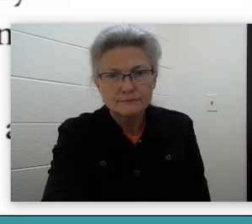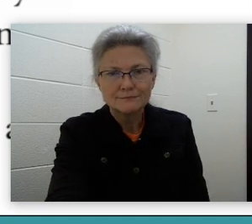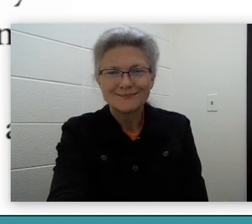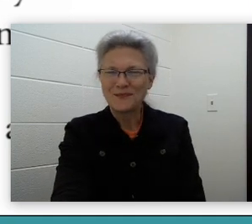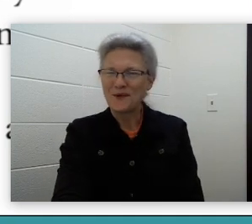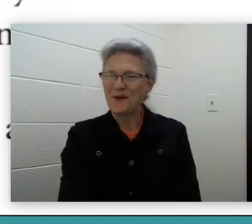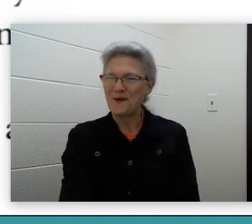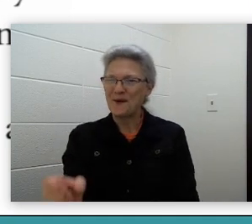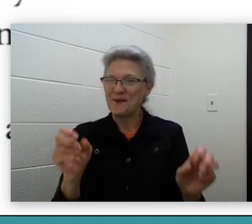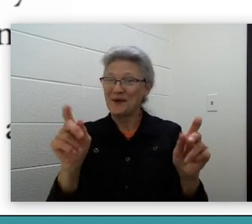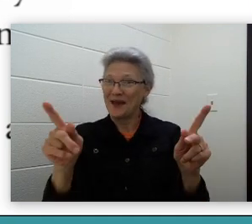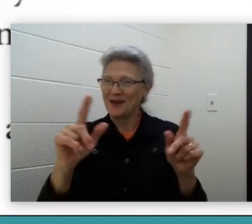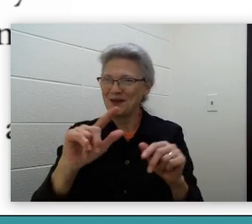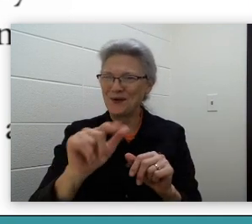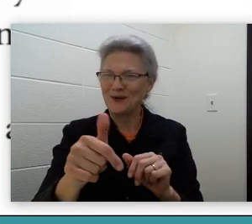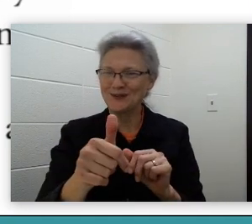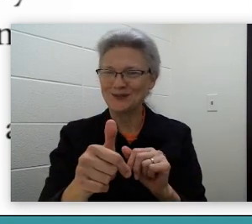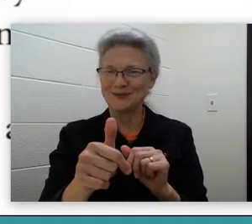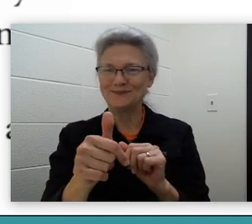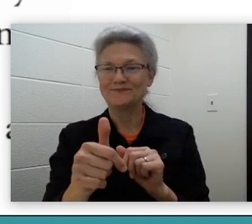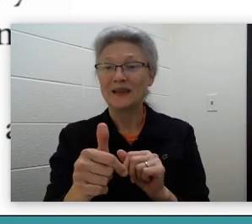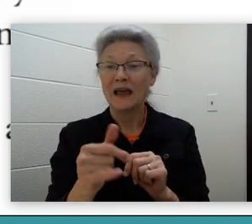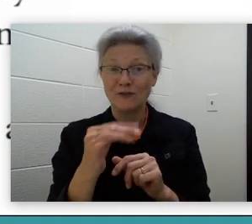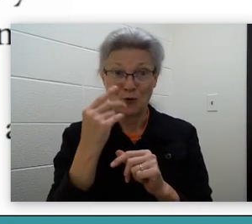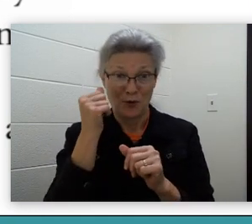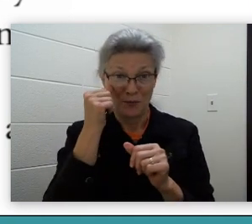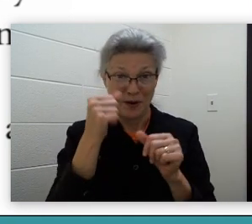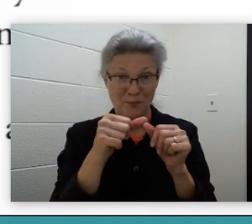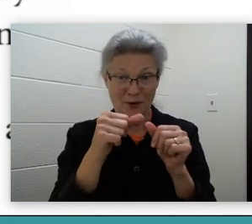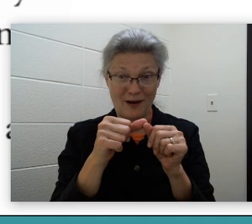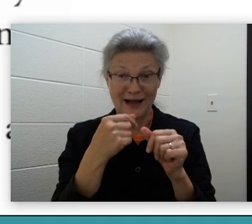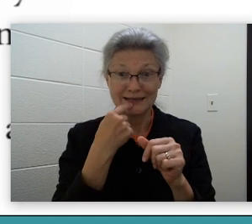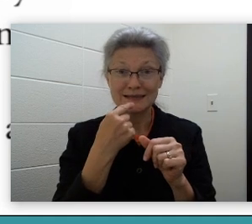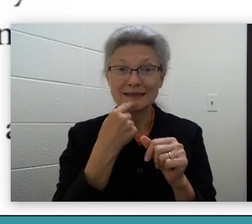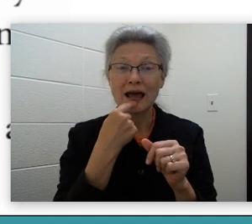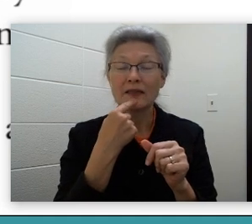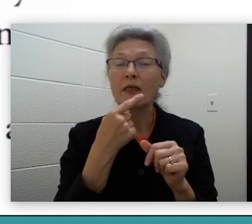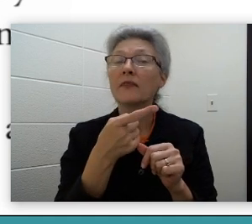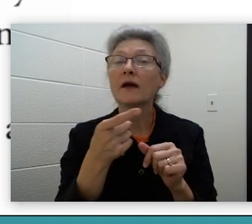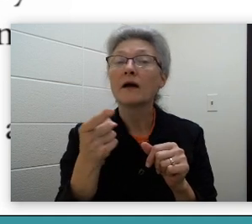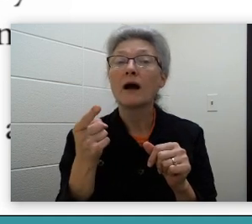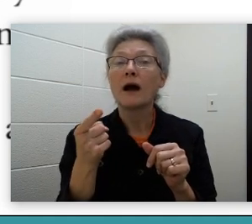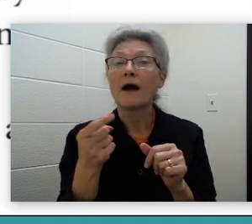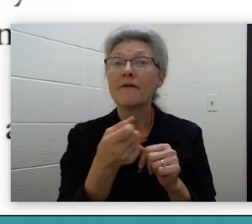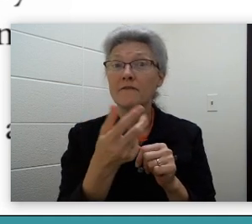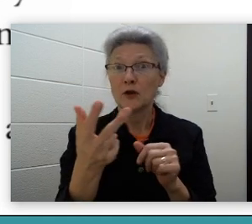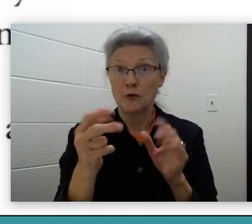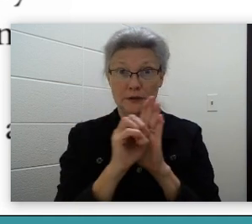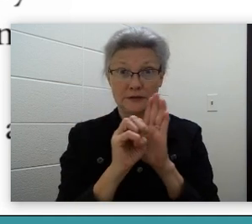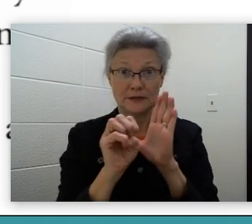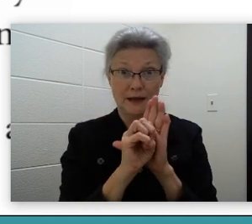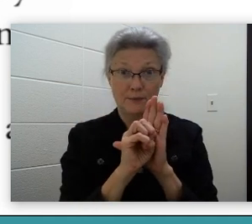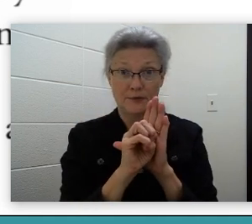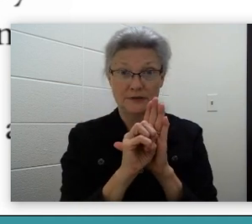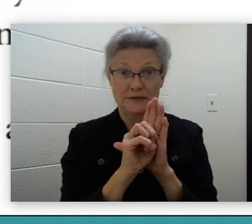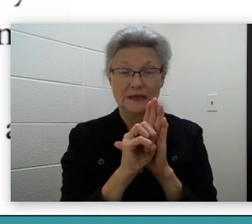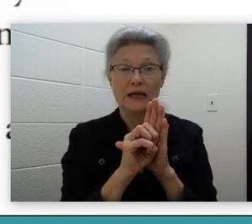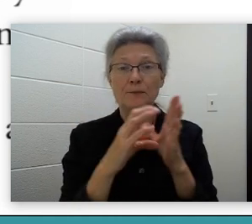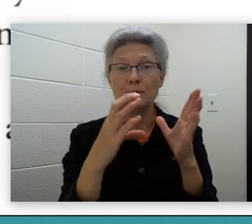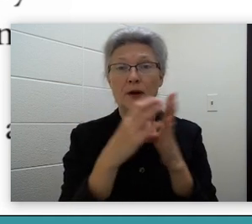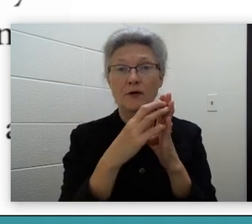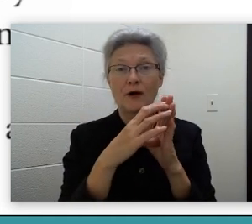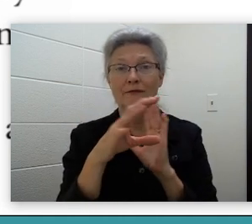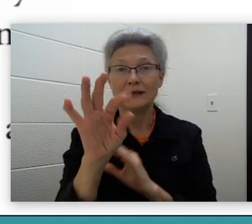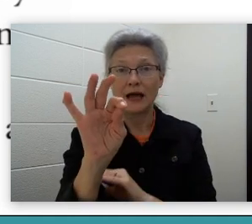All right, it's your turn. If you remember, I said that there are a couple of examples in